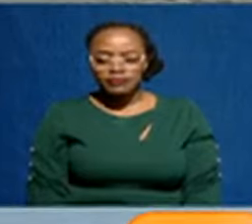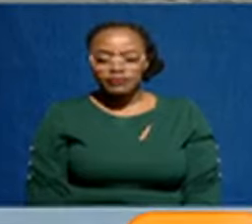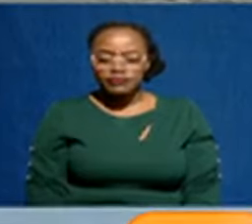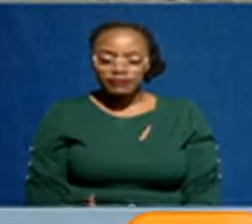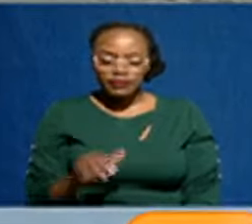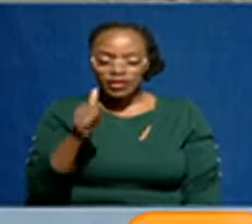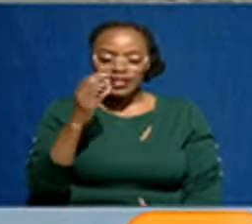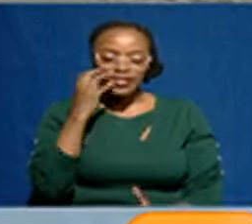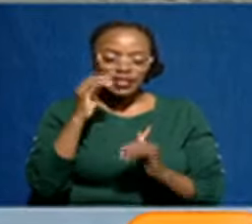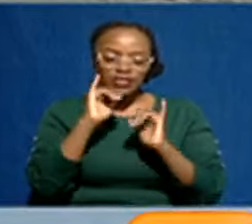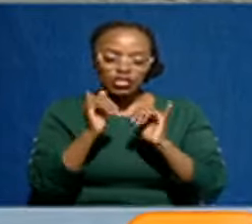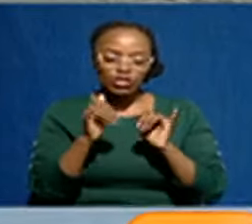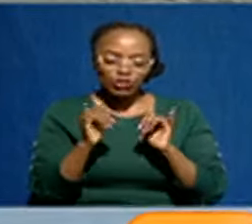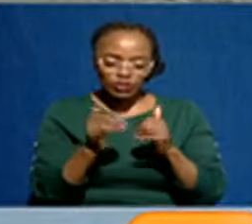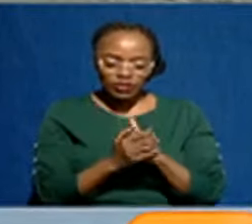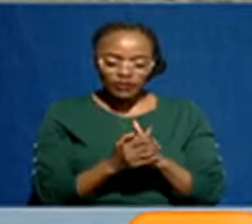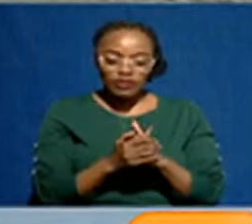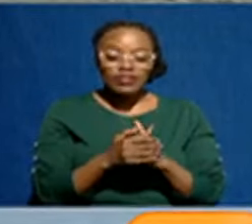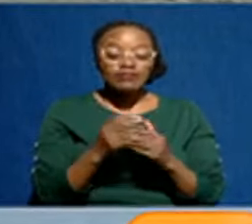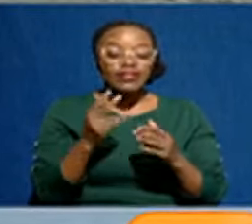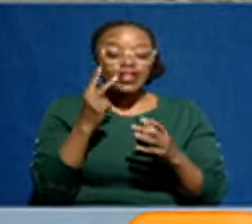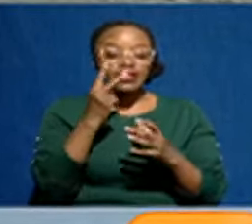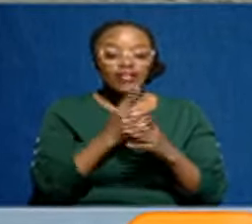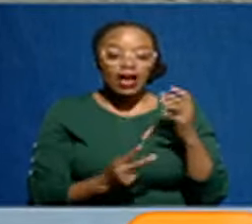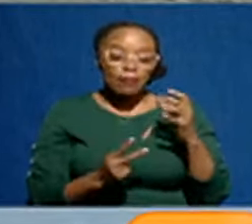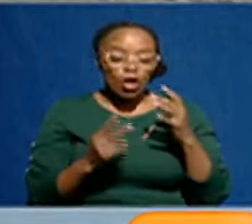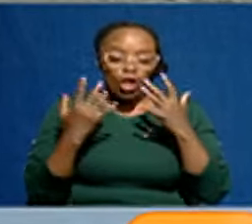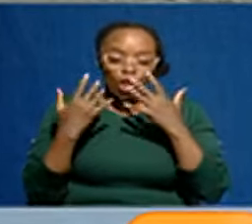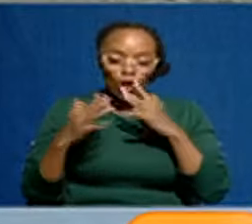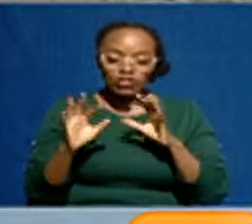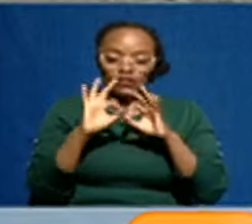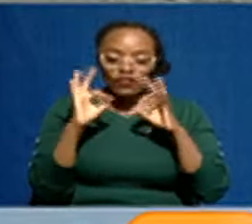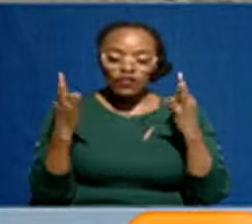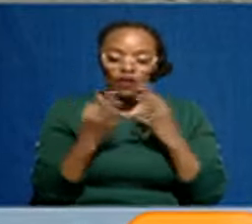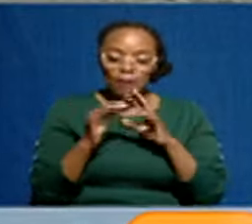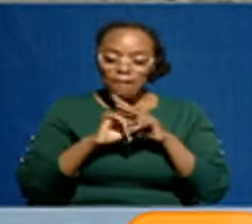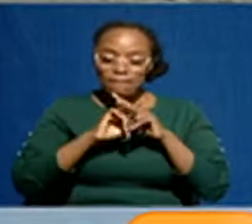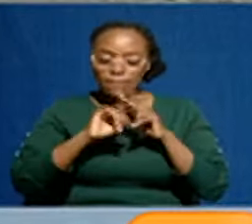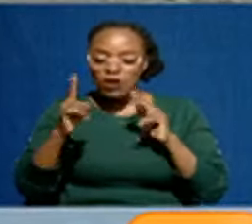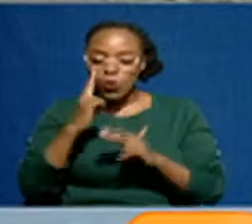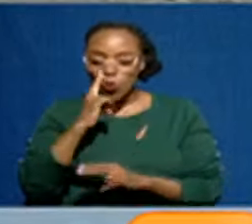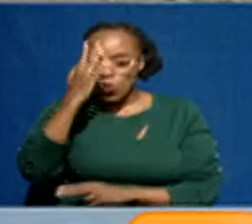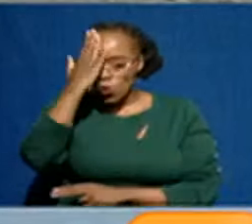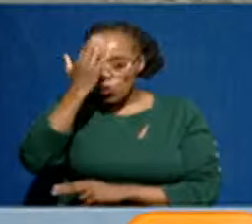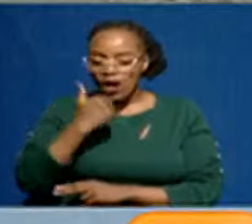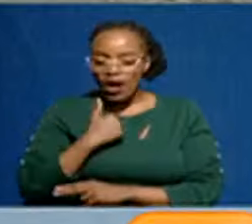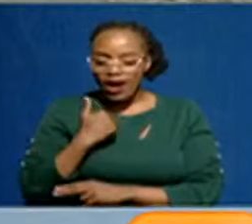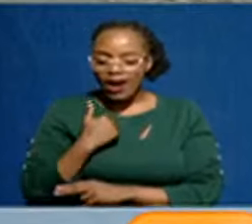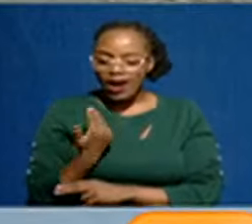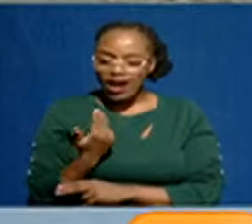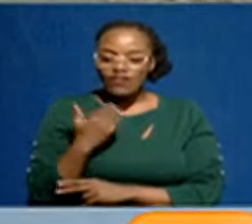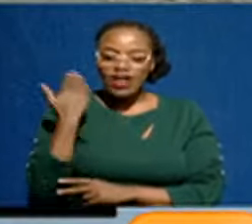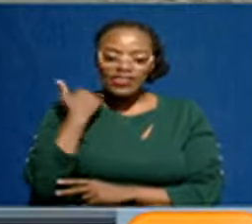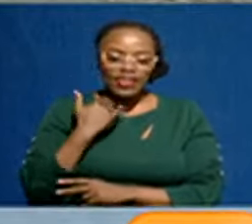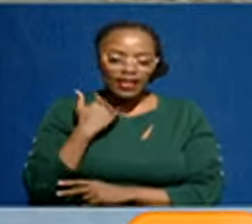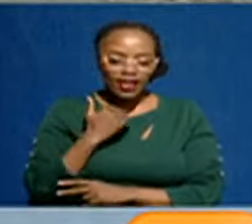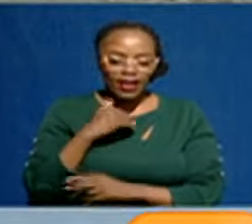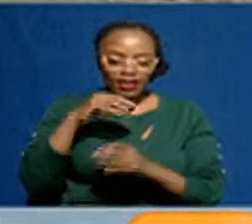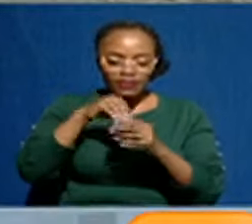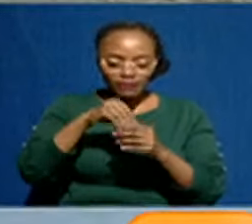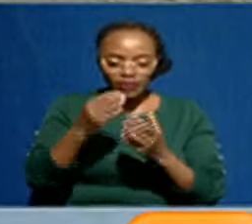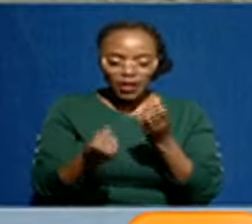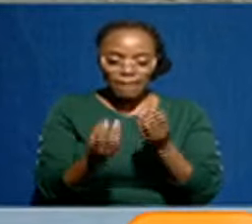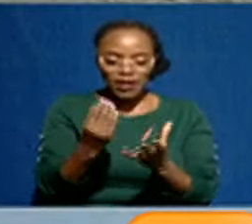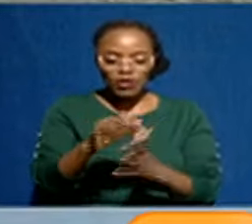to some other sad news. It is a double tragedy for families who fled their homes due to banditry in Baringo County, with